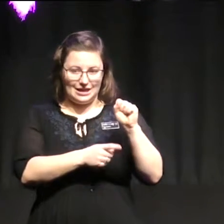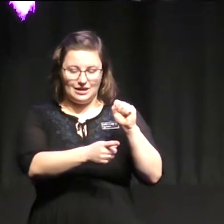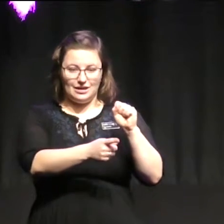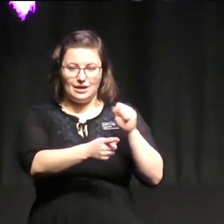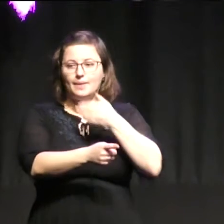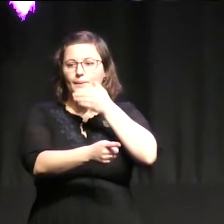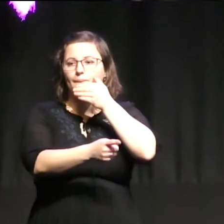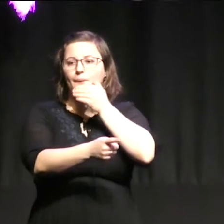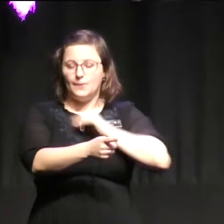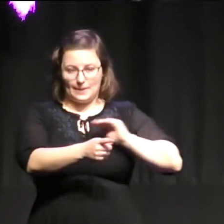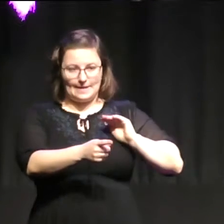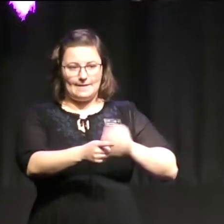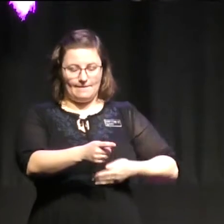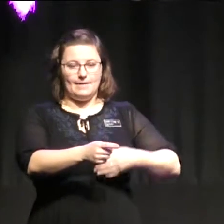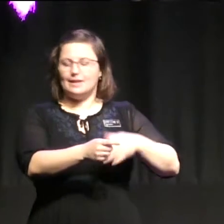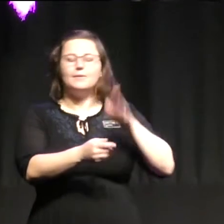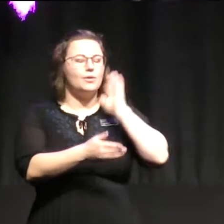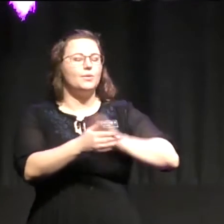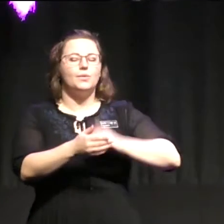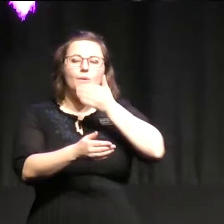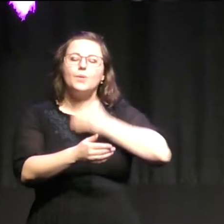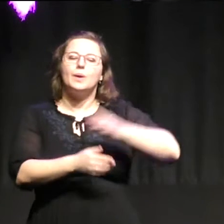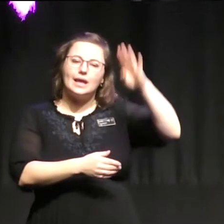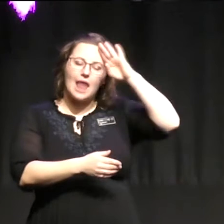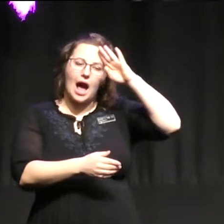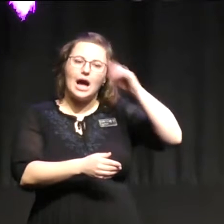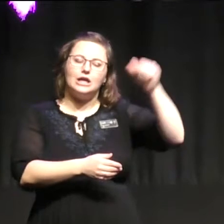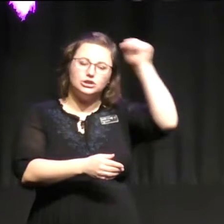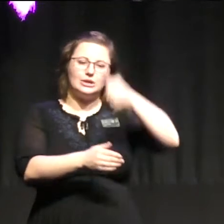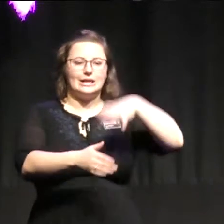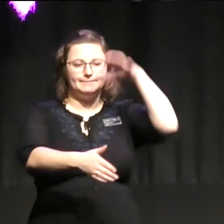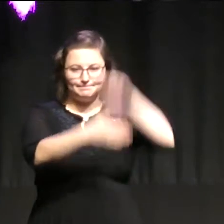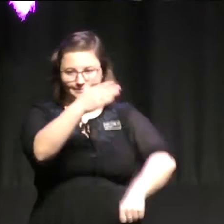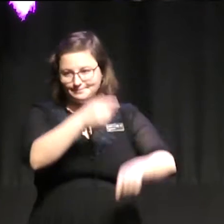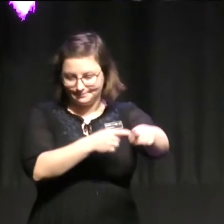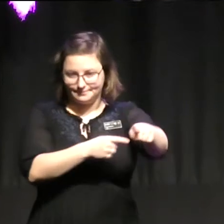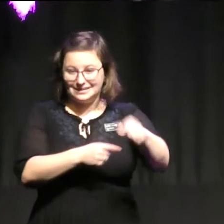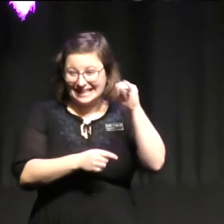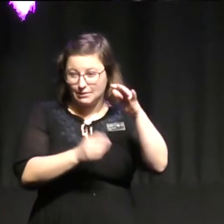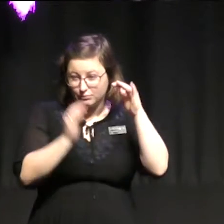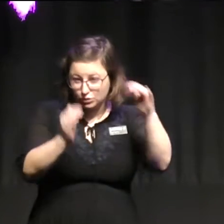young doctor student at a bus